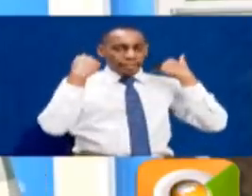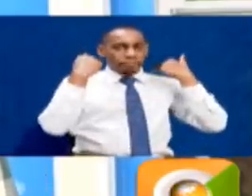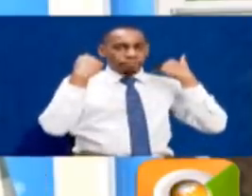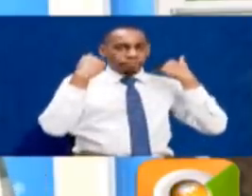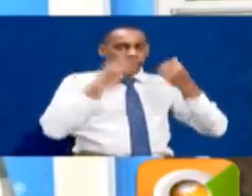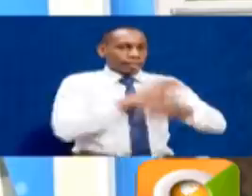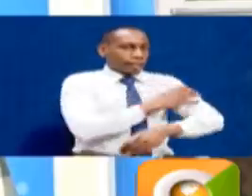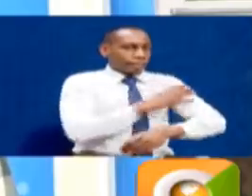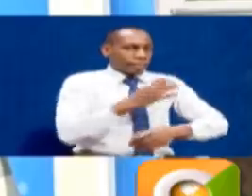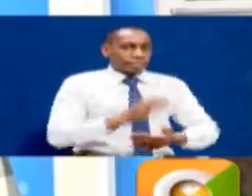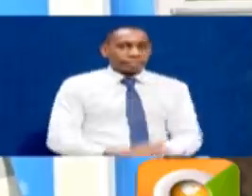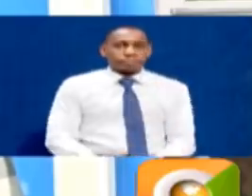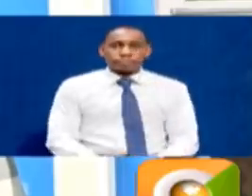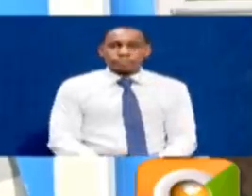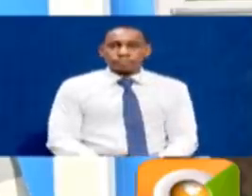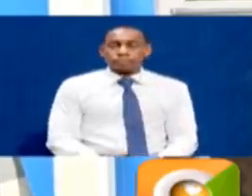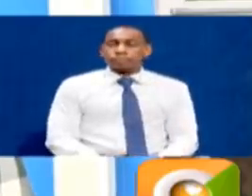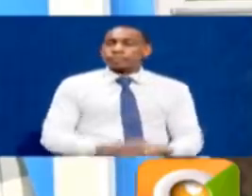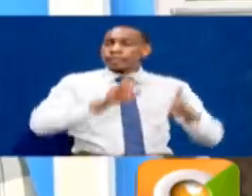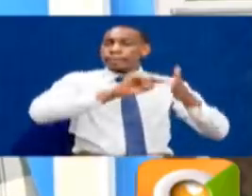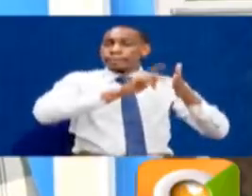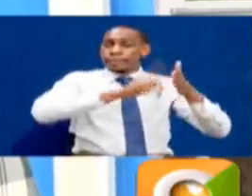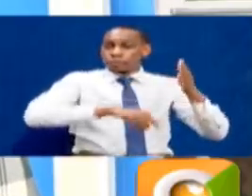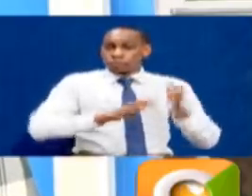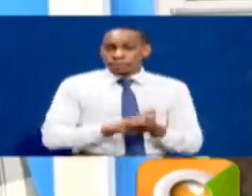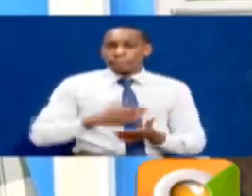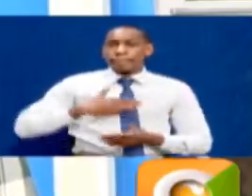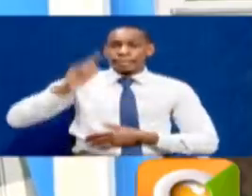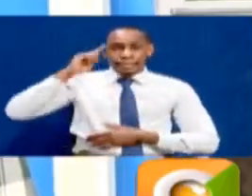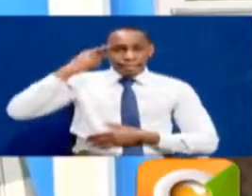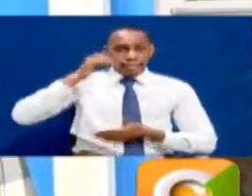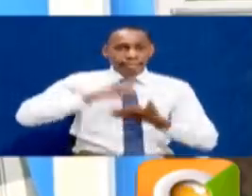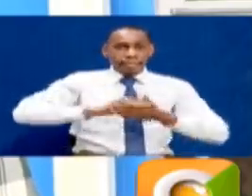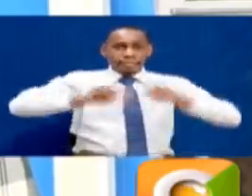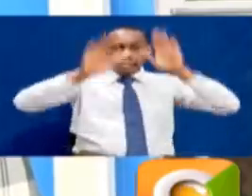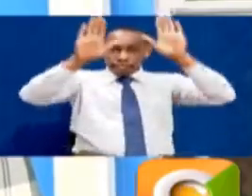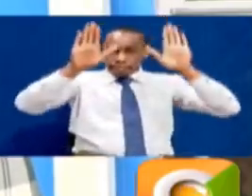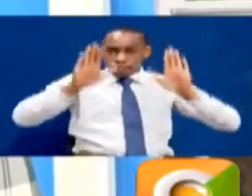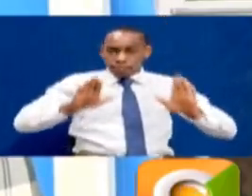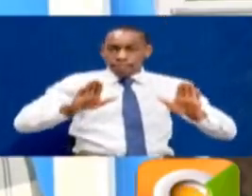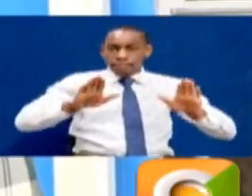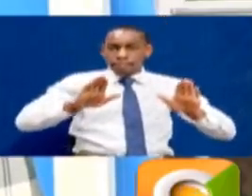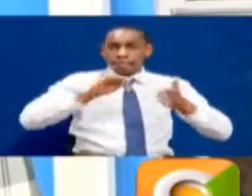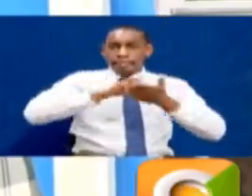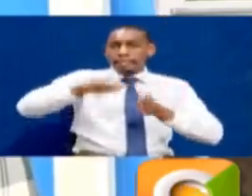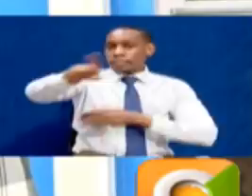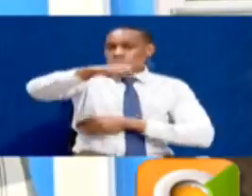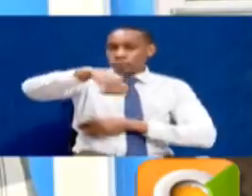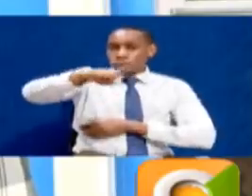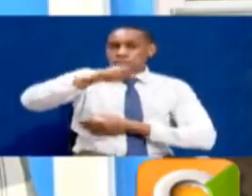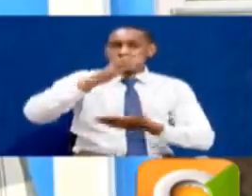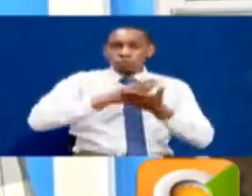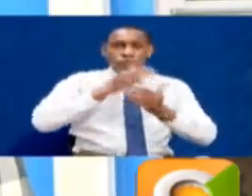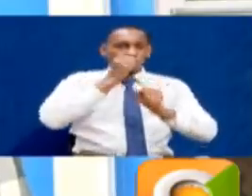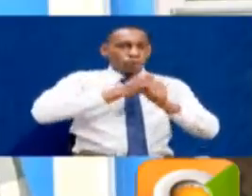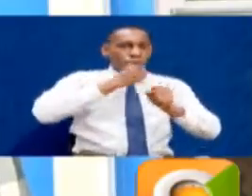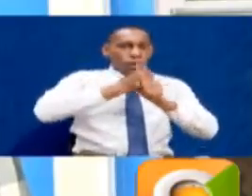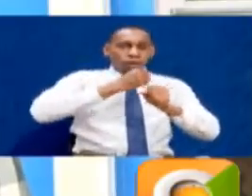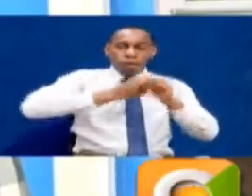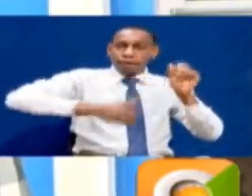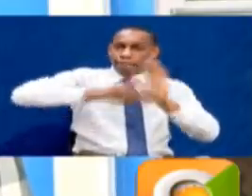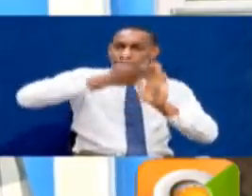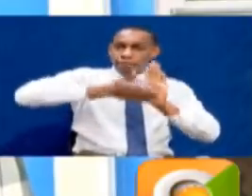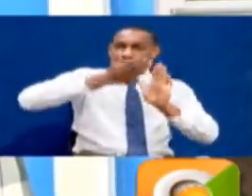capacity. And therefore, I think it is important that we step up at the